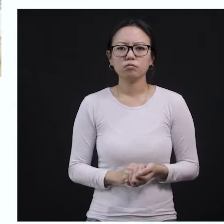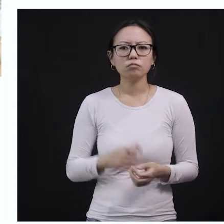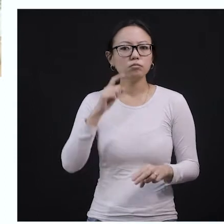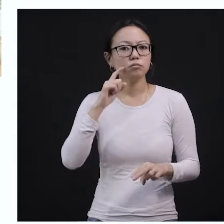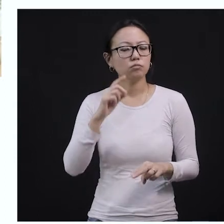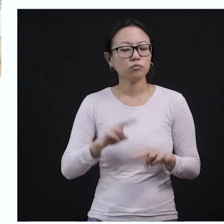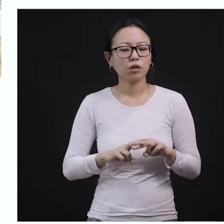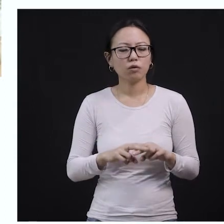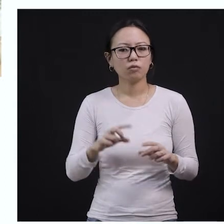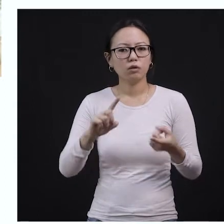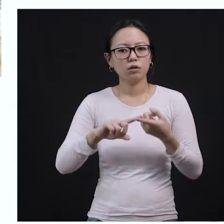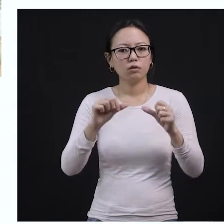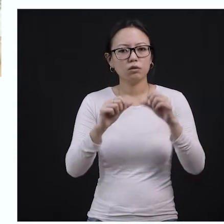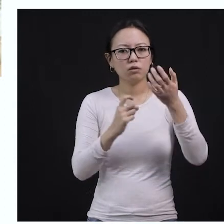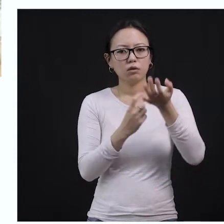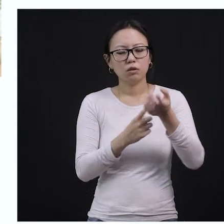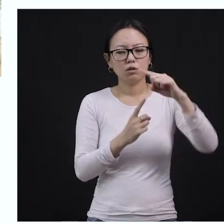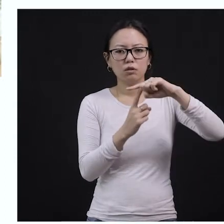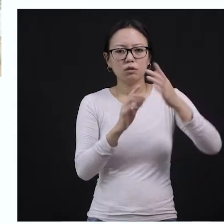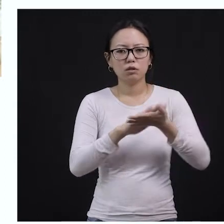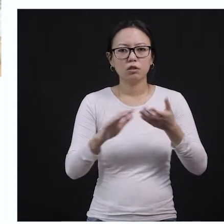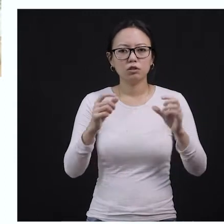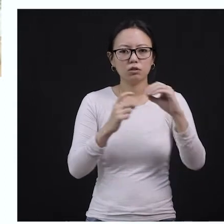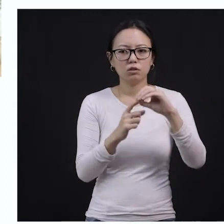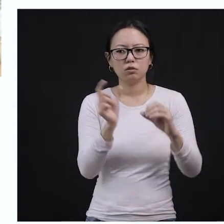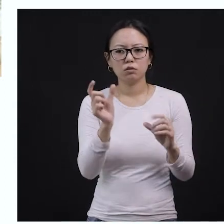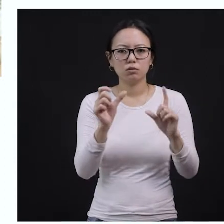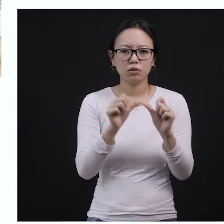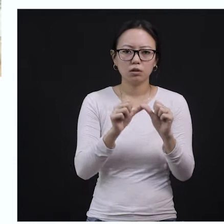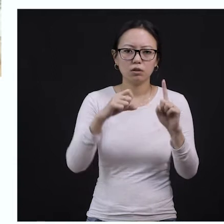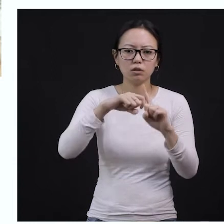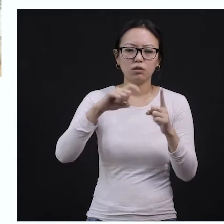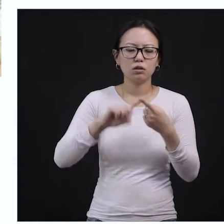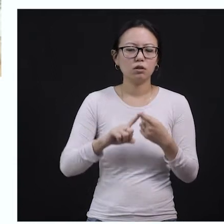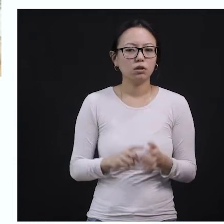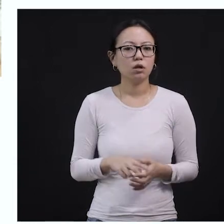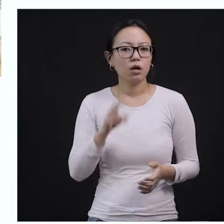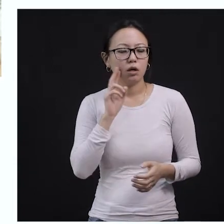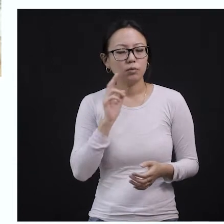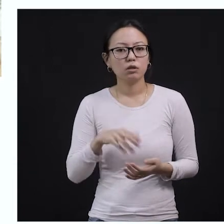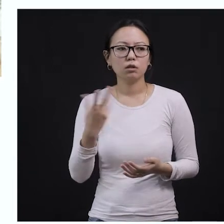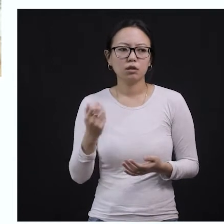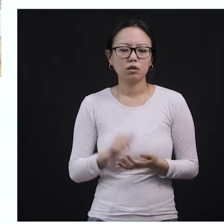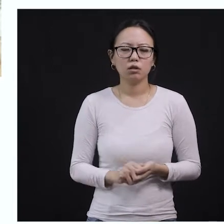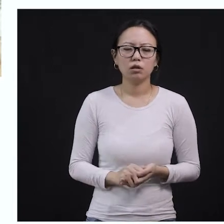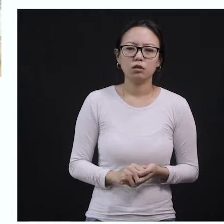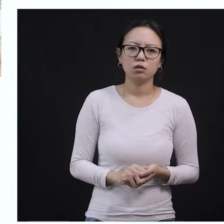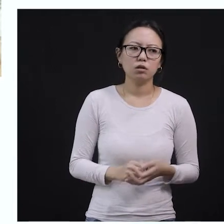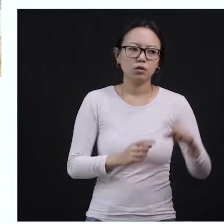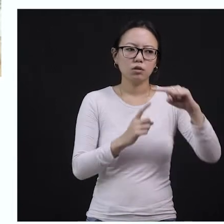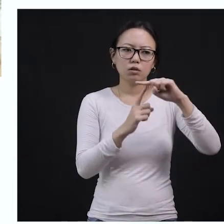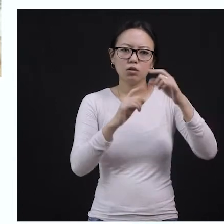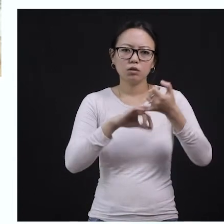the sea and it causes tsunami. All right. So this tsunami, what happens? The waves of